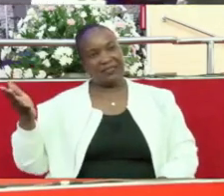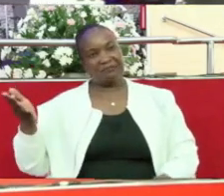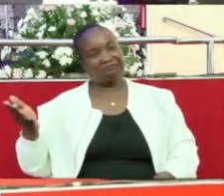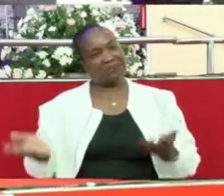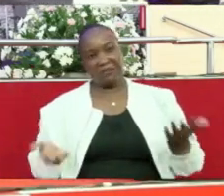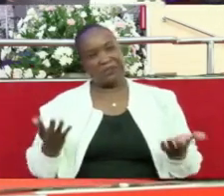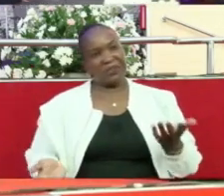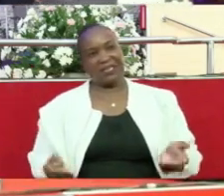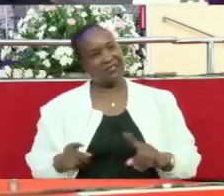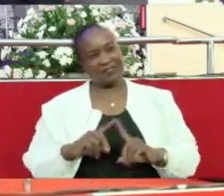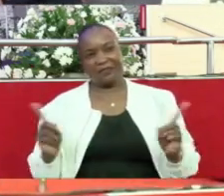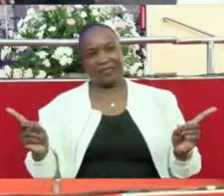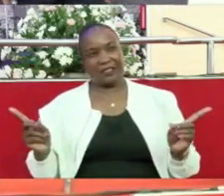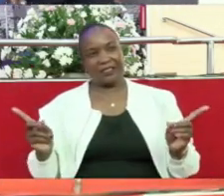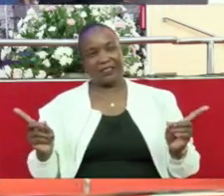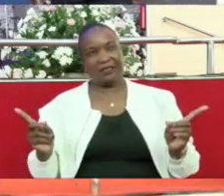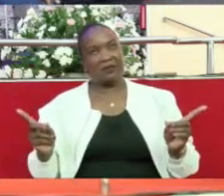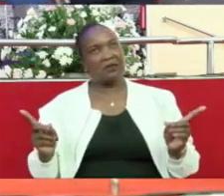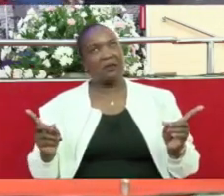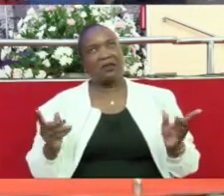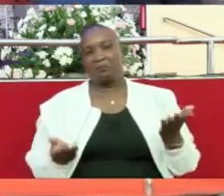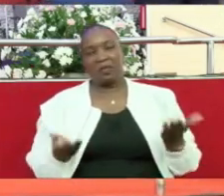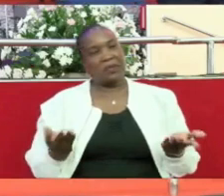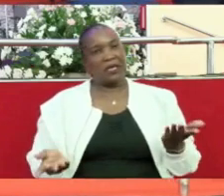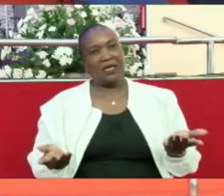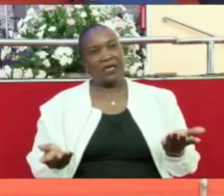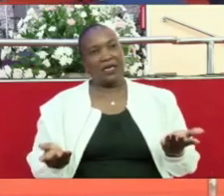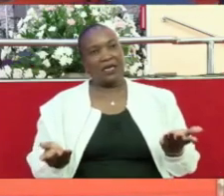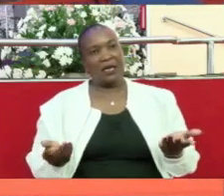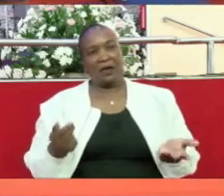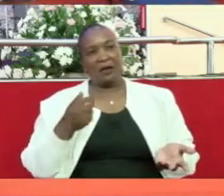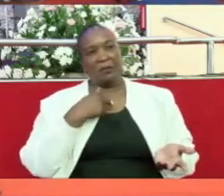My mountain is because I don't have certain qualifications.